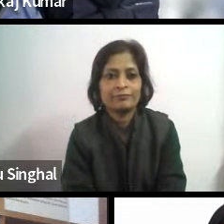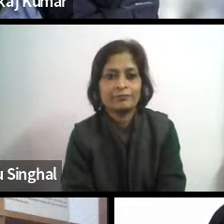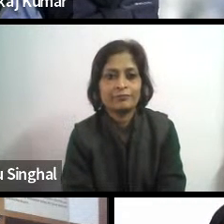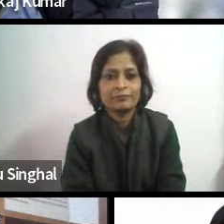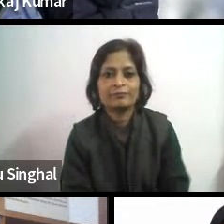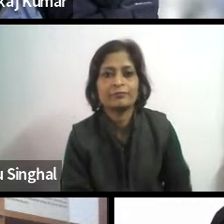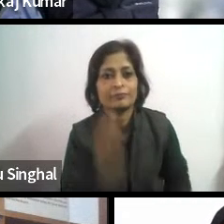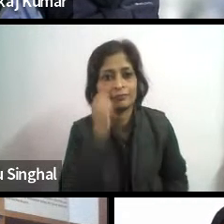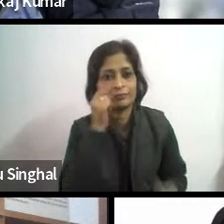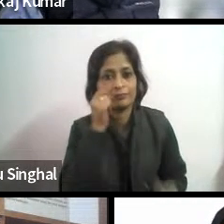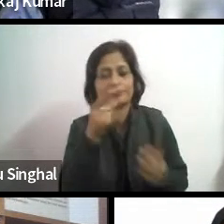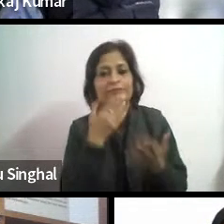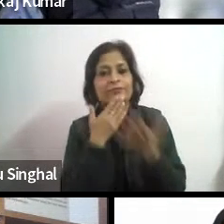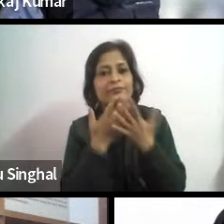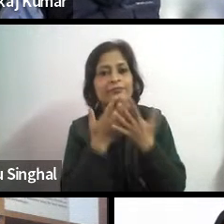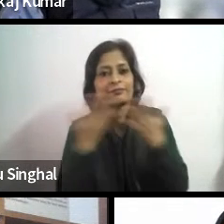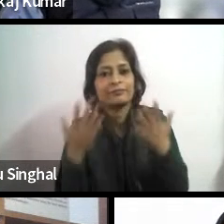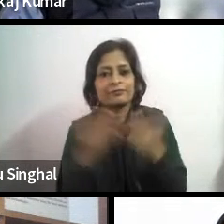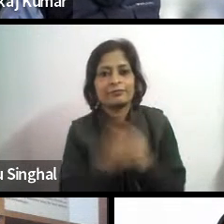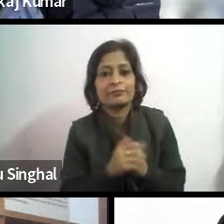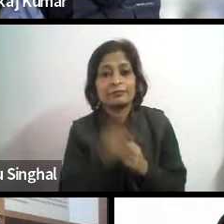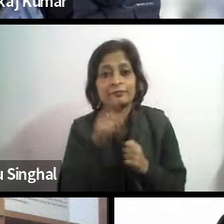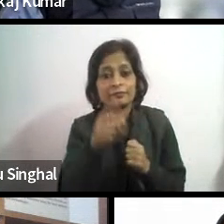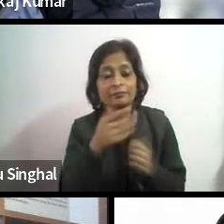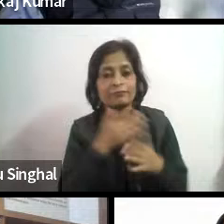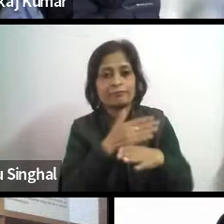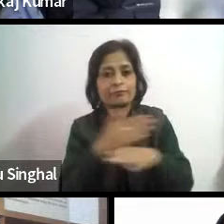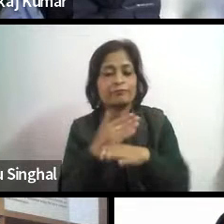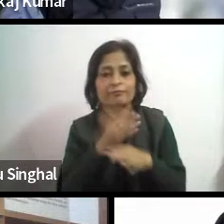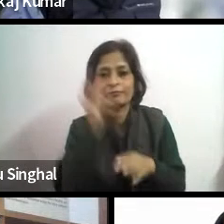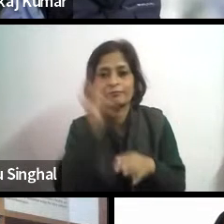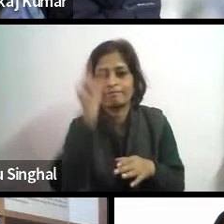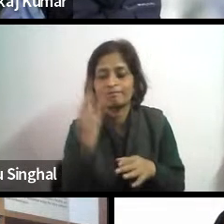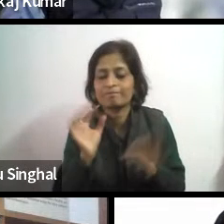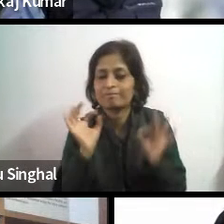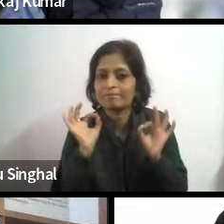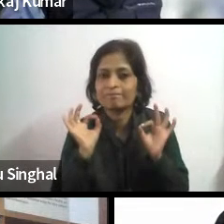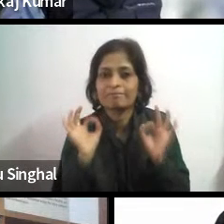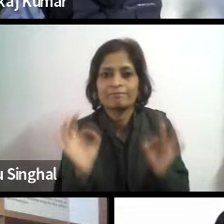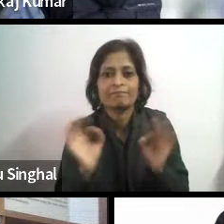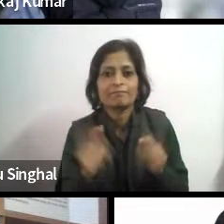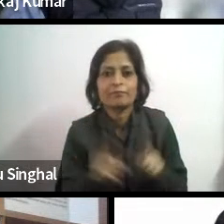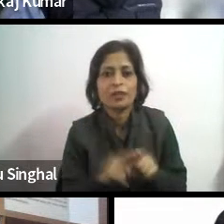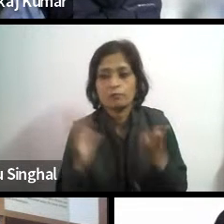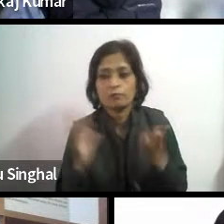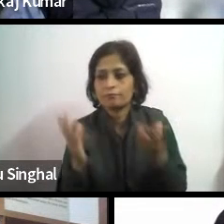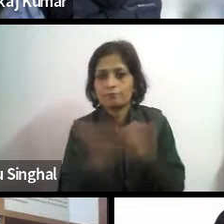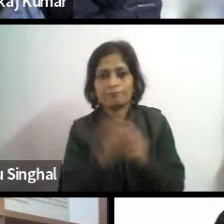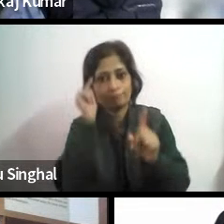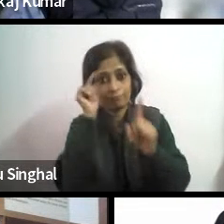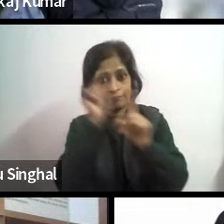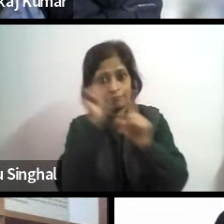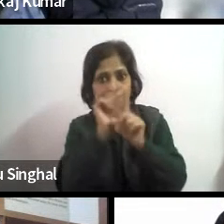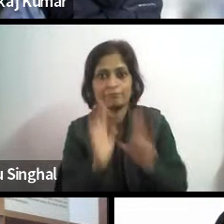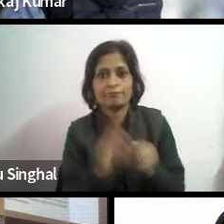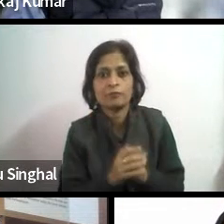Thank you so much, sir. Your sharing was really valuable. Yes, we do agree that leadership quality that